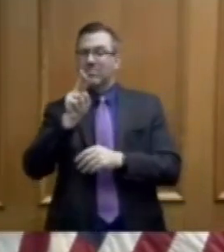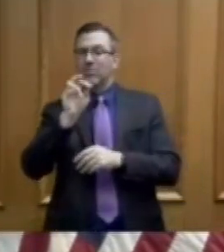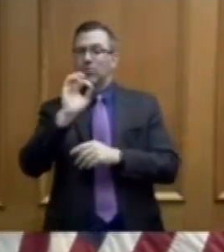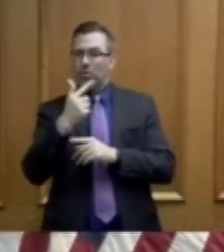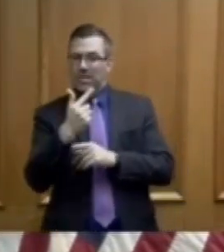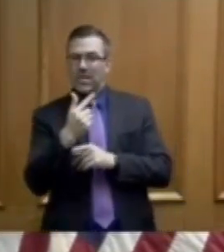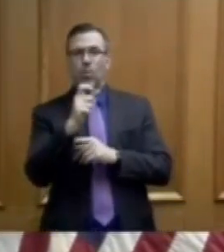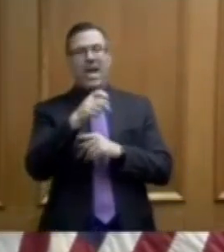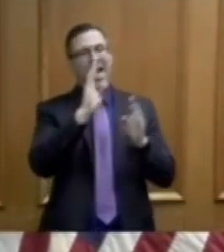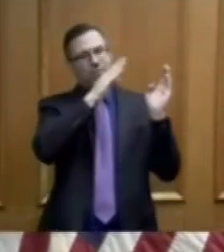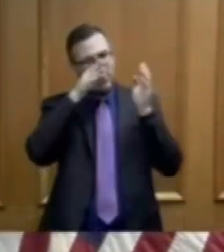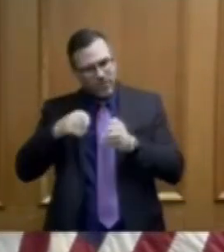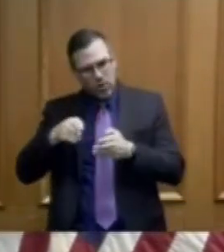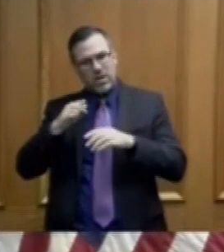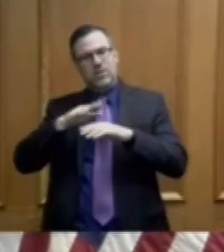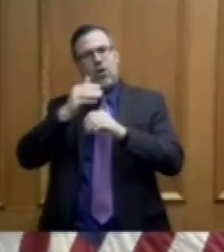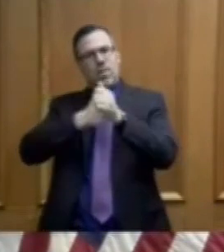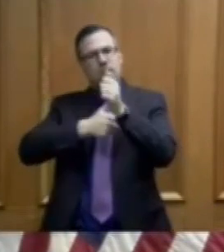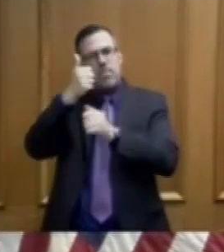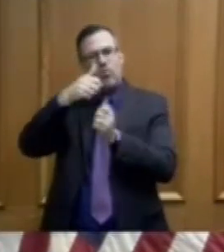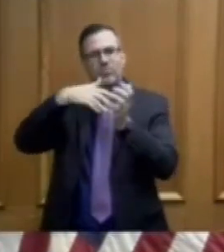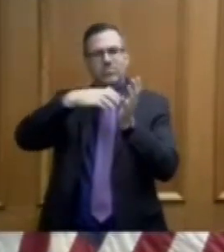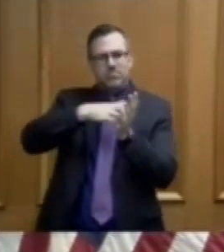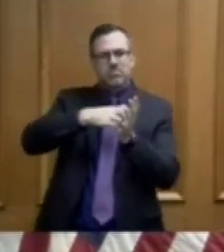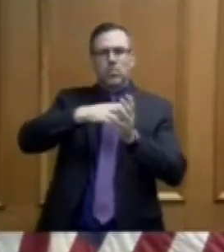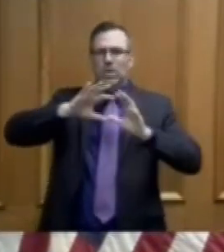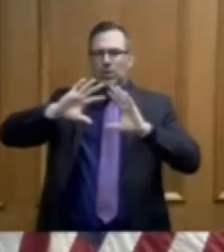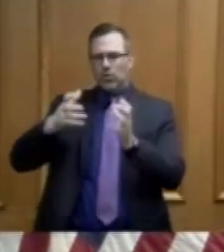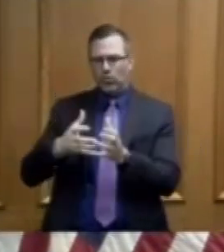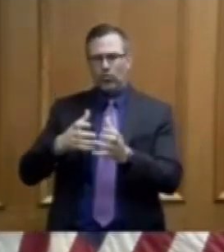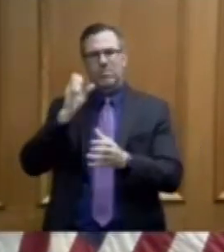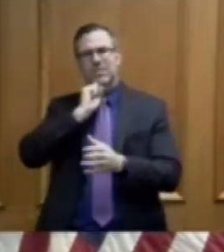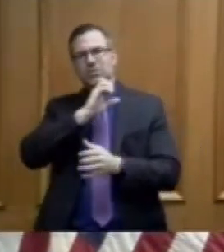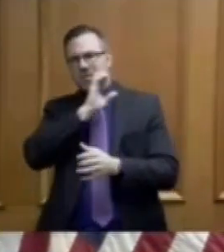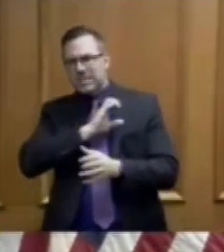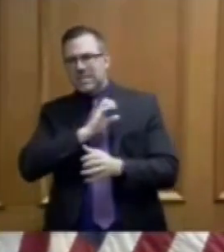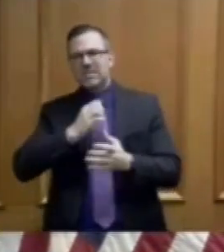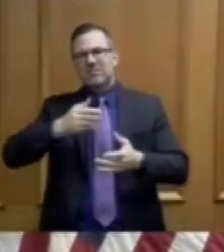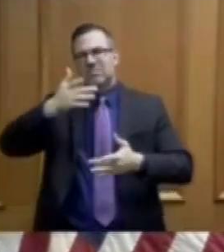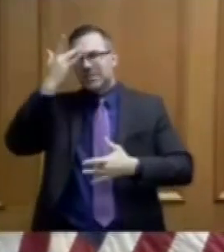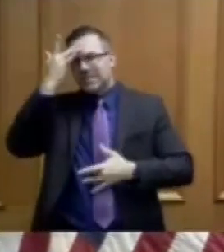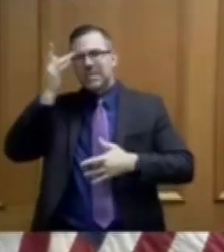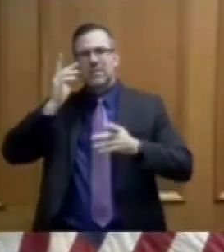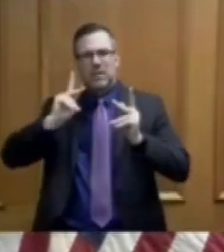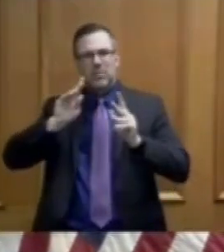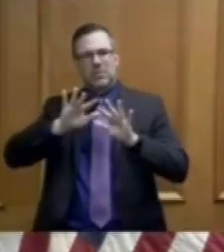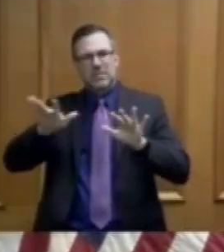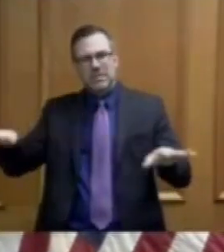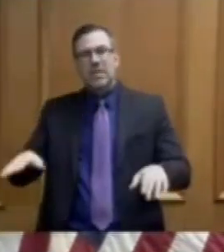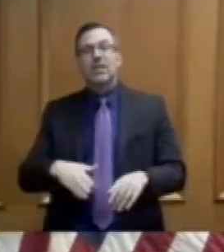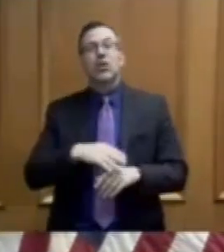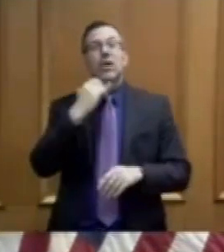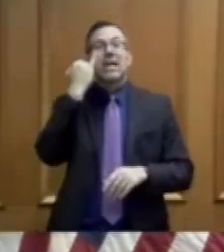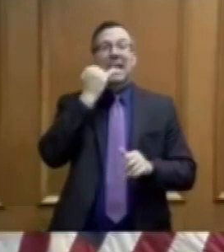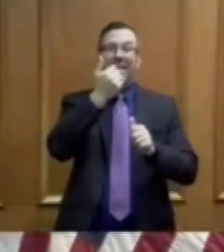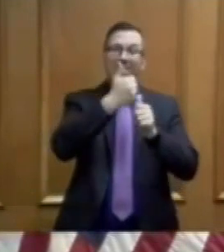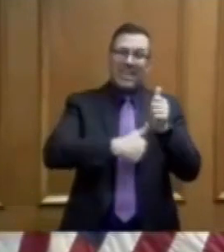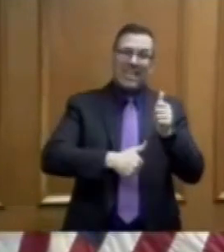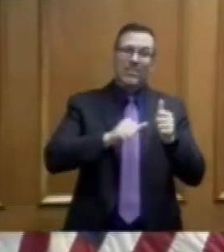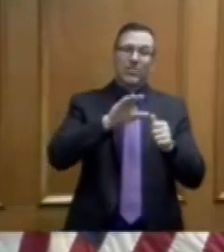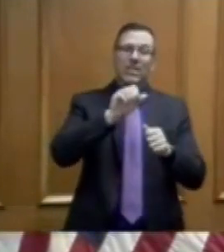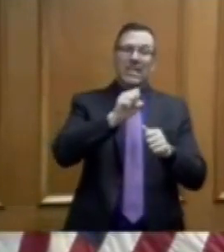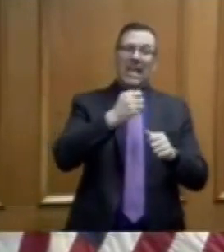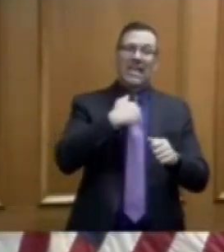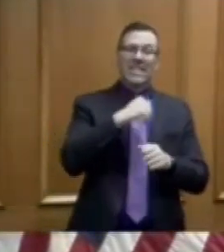vulnerable populations, and that's exactly what we're doing. So if you consider that each case may have had 20 or 40, perhaps